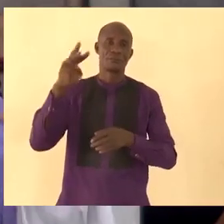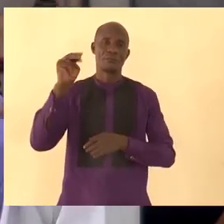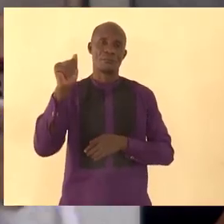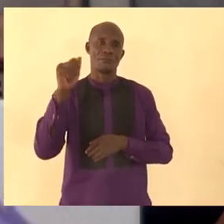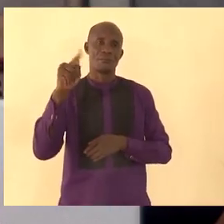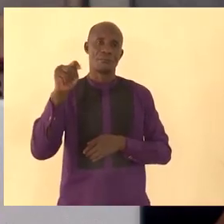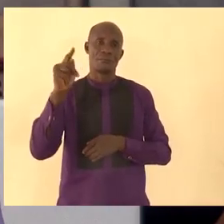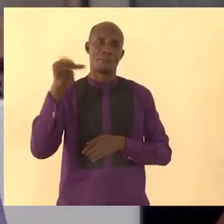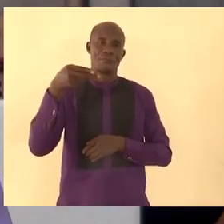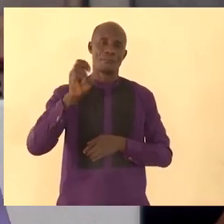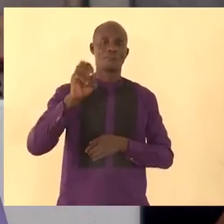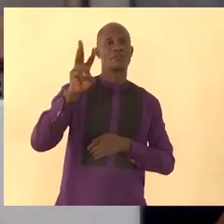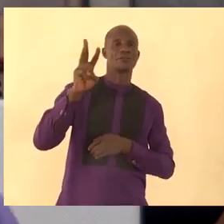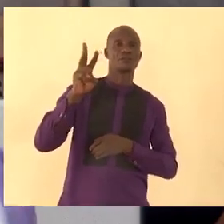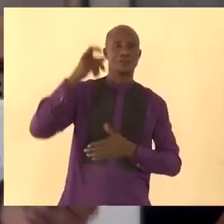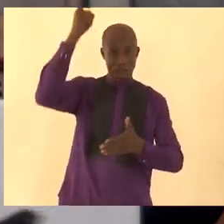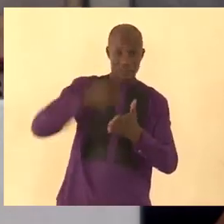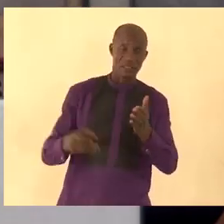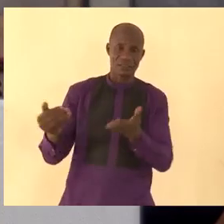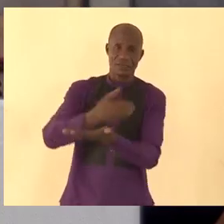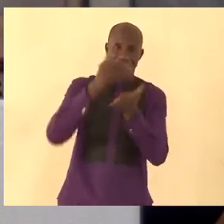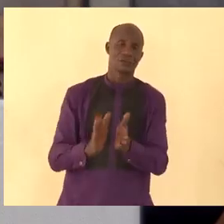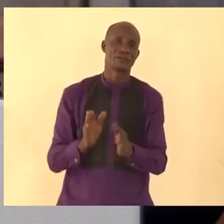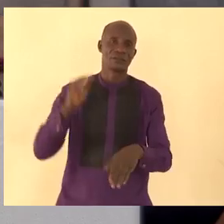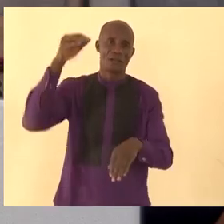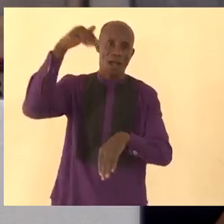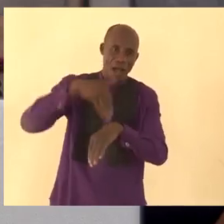Matthew, the tax collector, at a dinner.